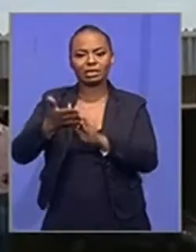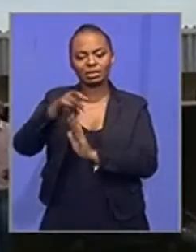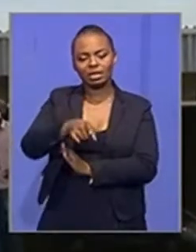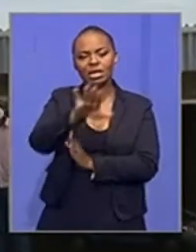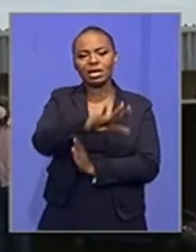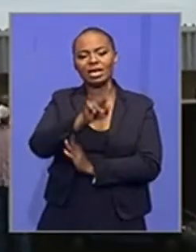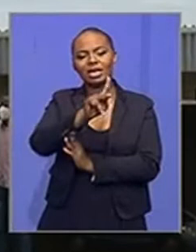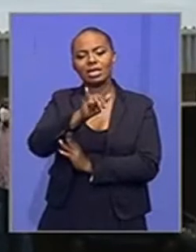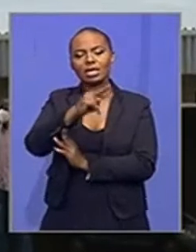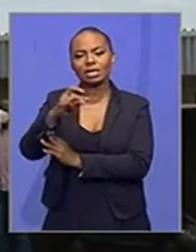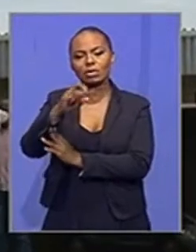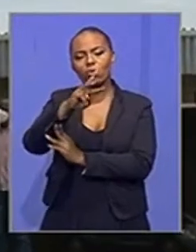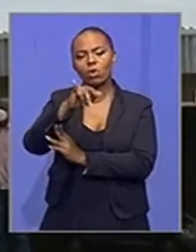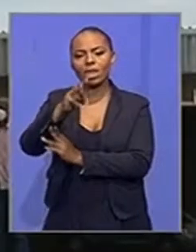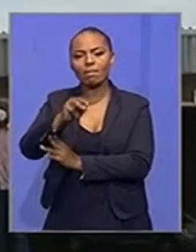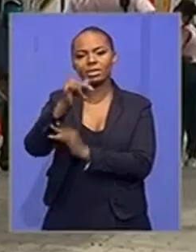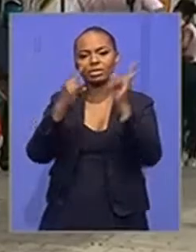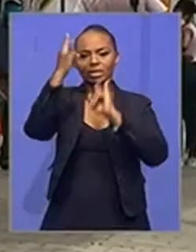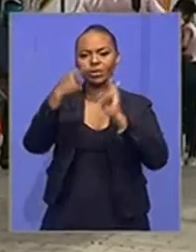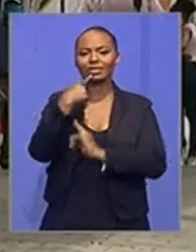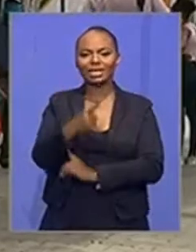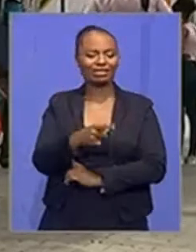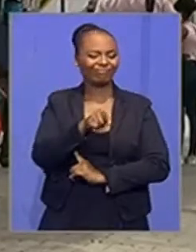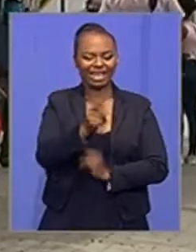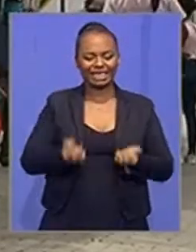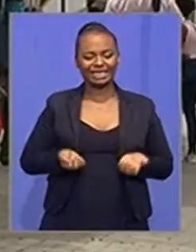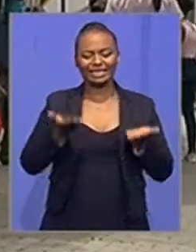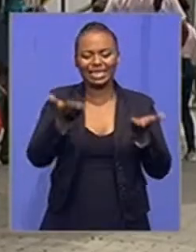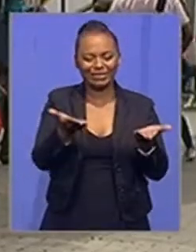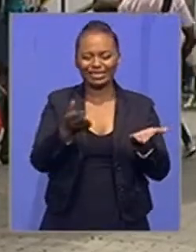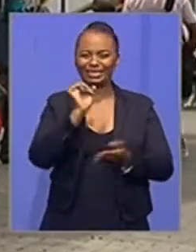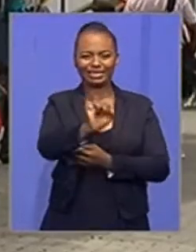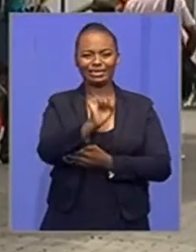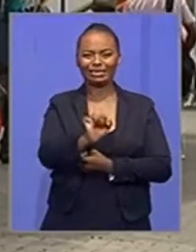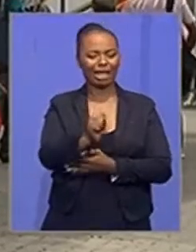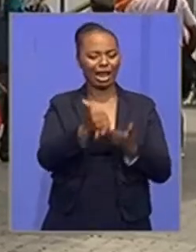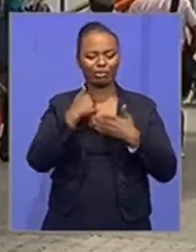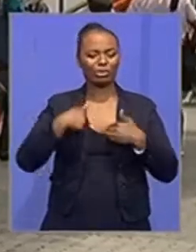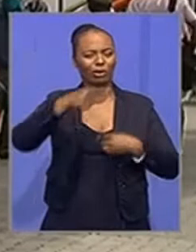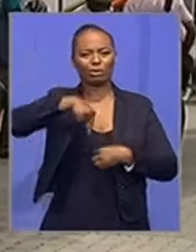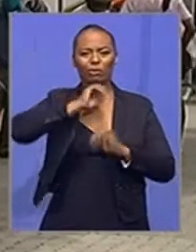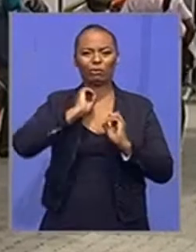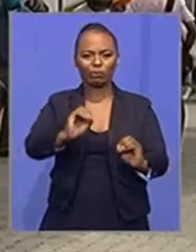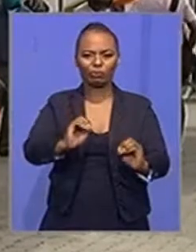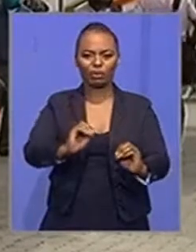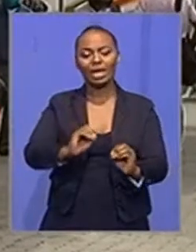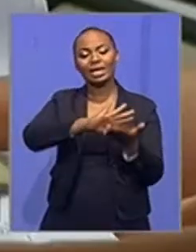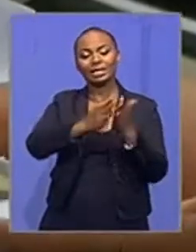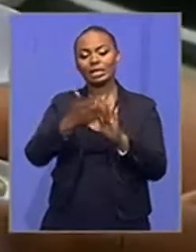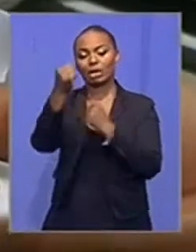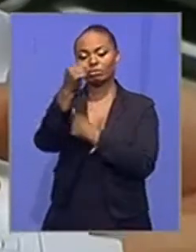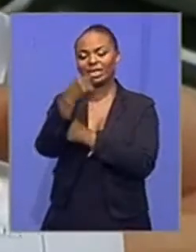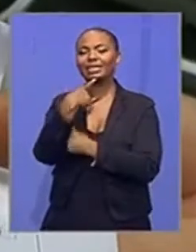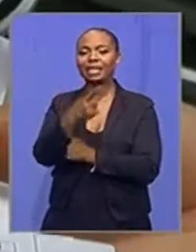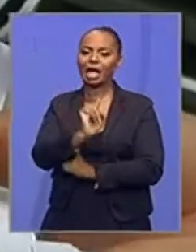ibulee ndi eile